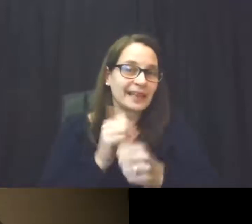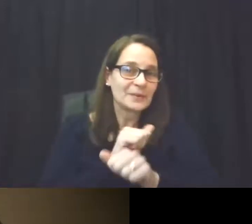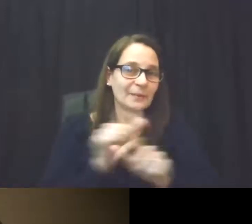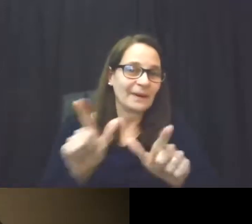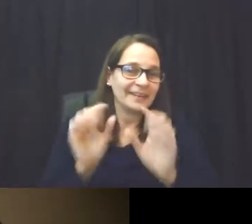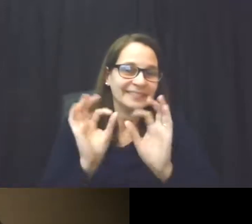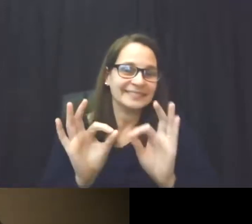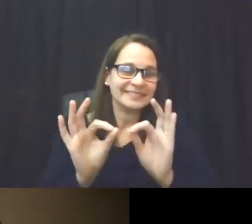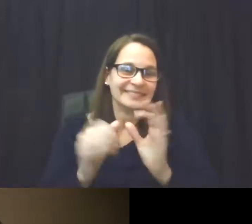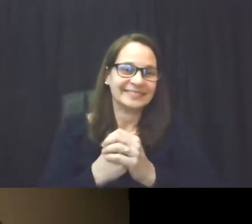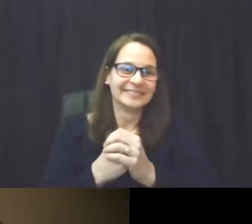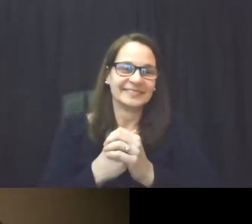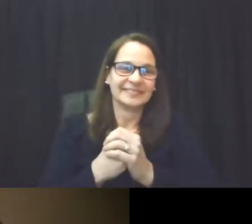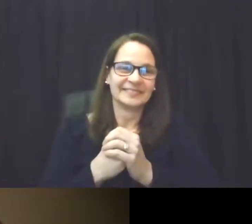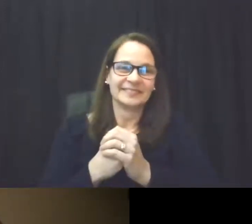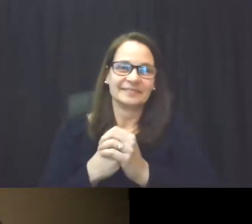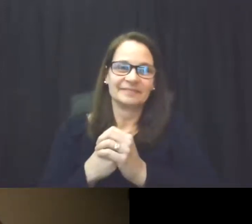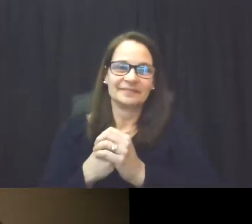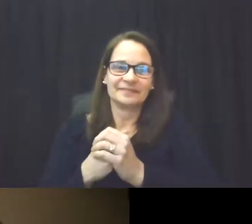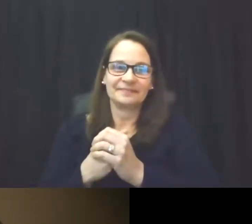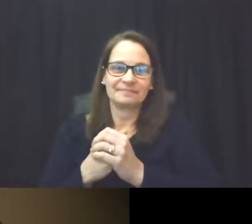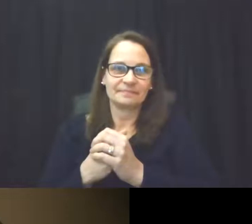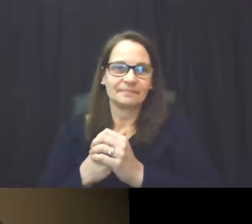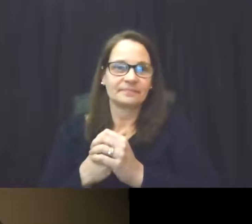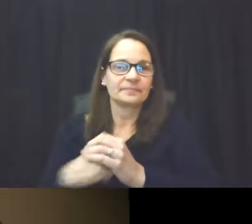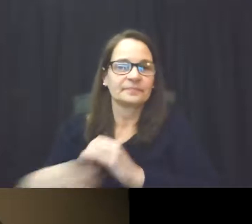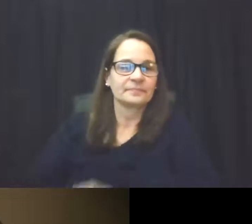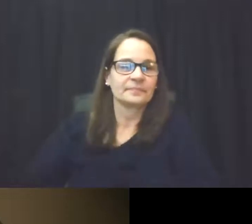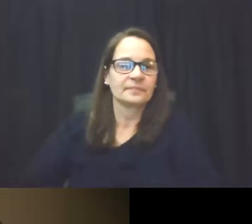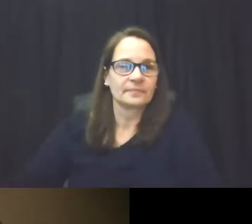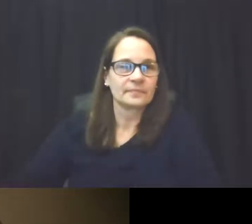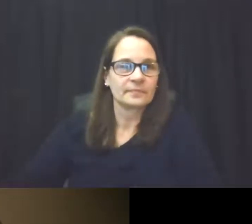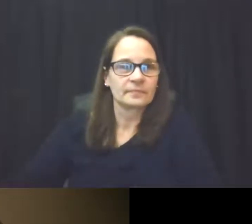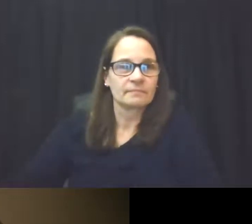I think we're all set. Thanks everyone for your attention.